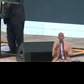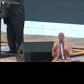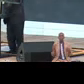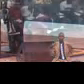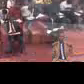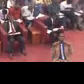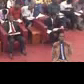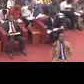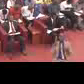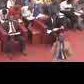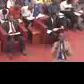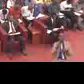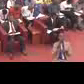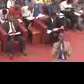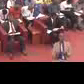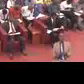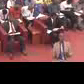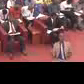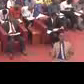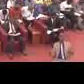yoke shall be